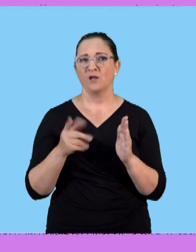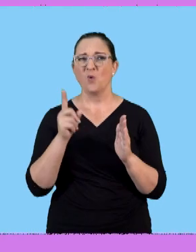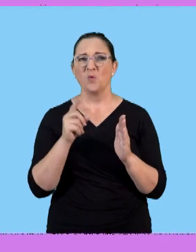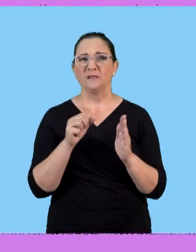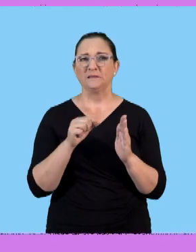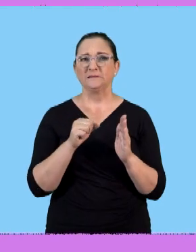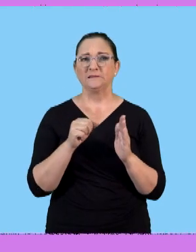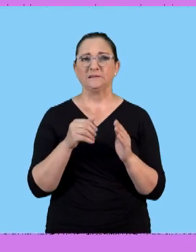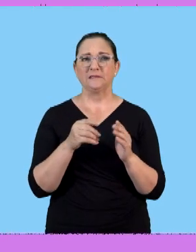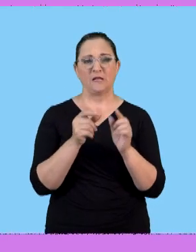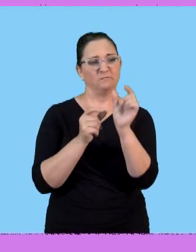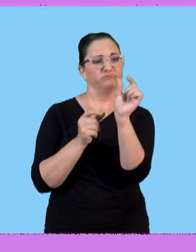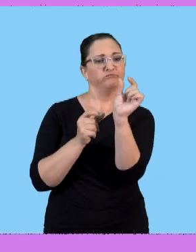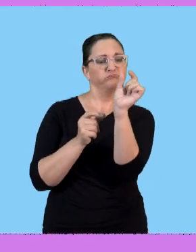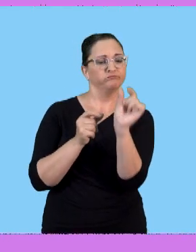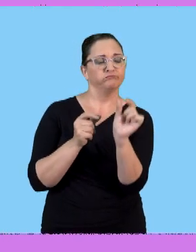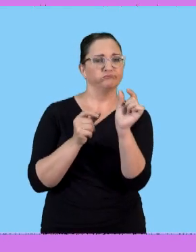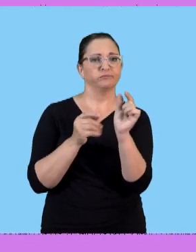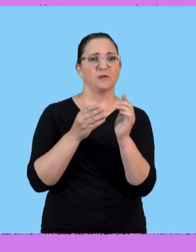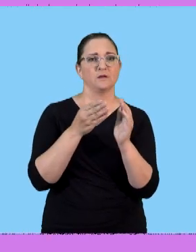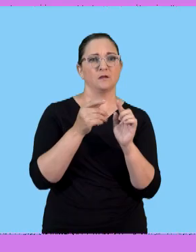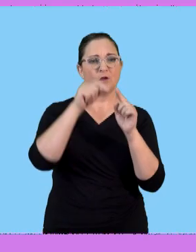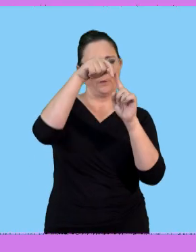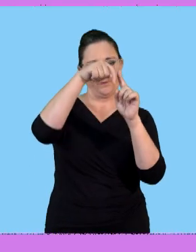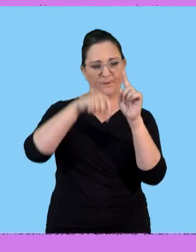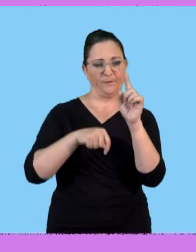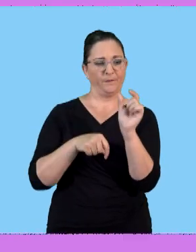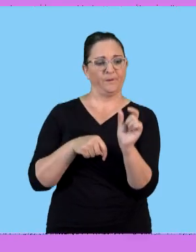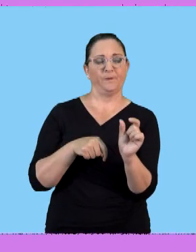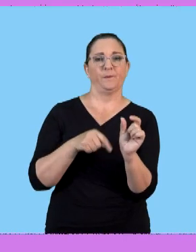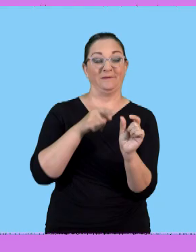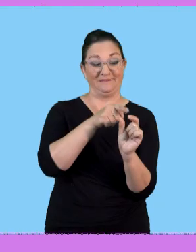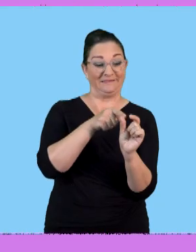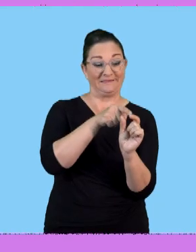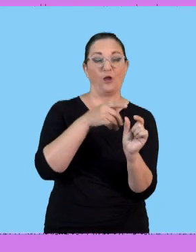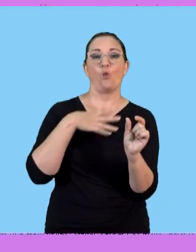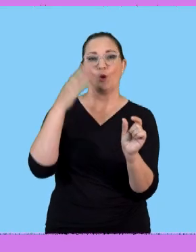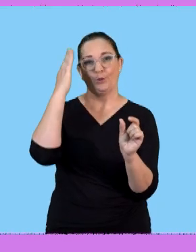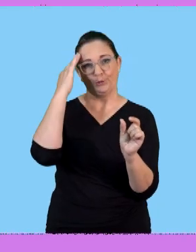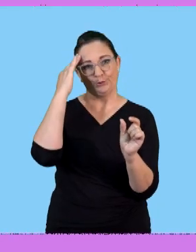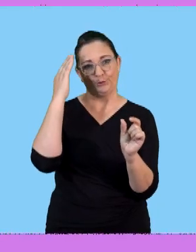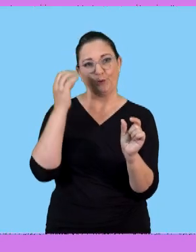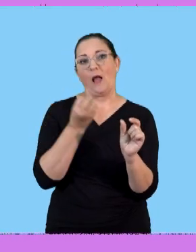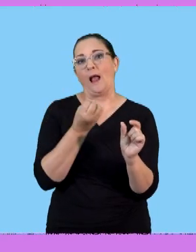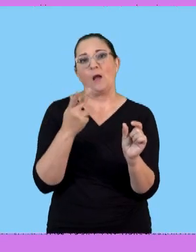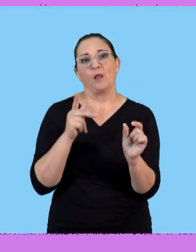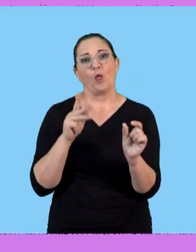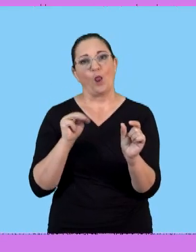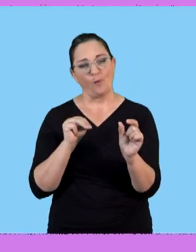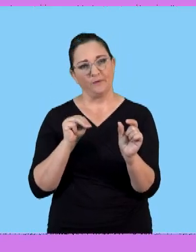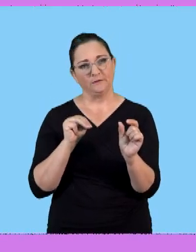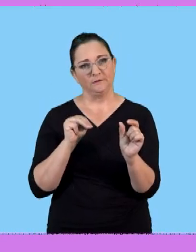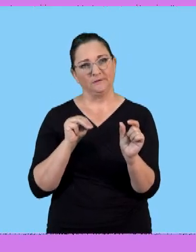space it will take for when they decline? That's actually what we are looking at. So how many kilometers will